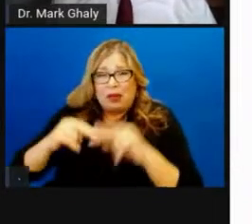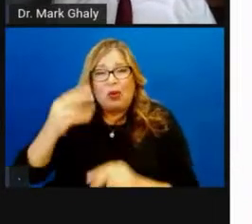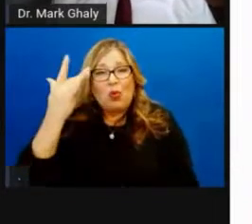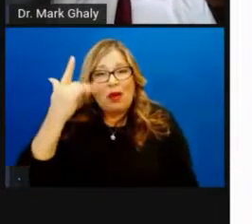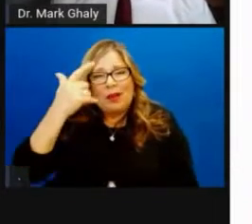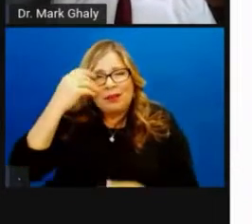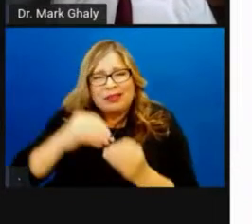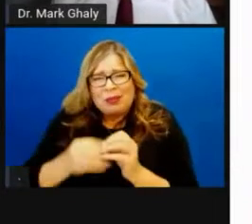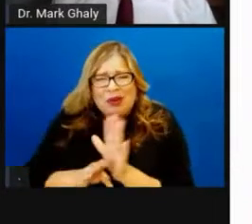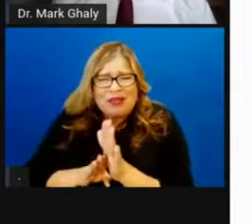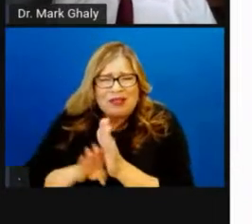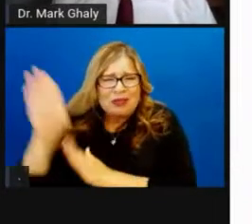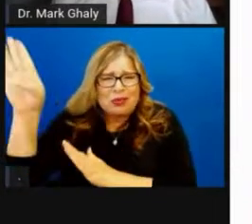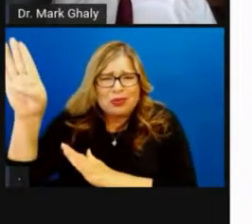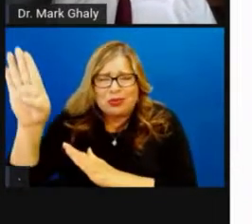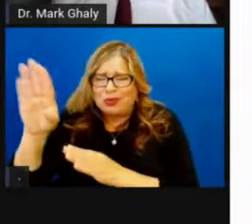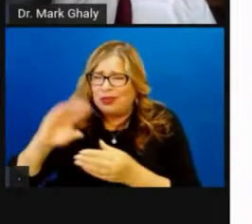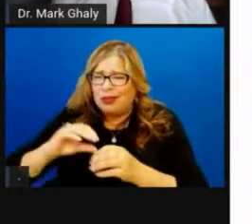That